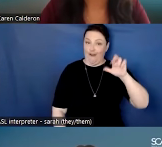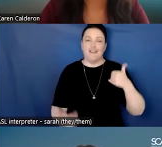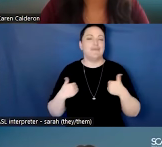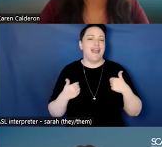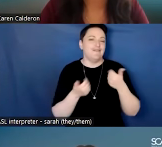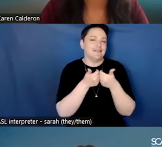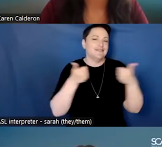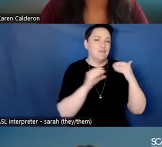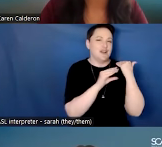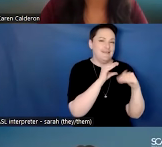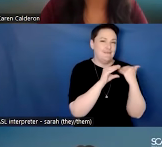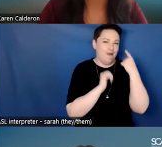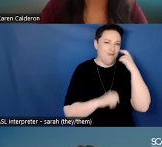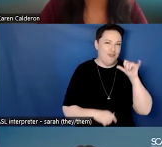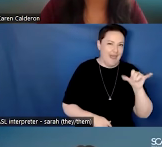as well.